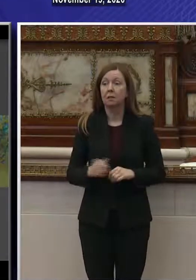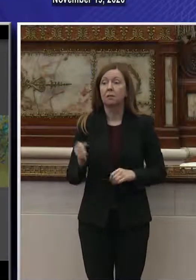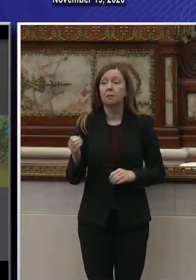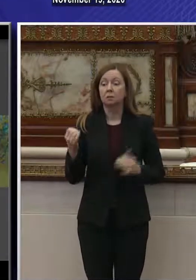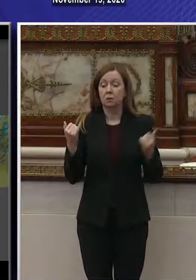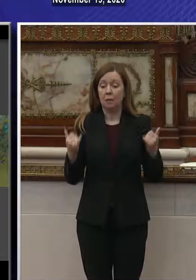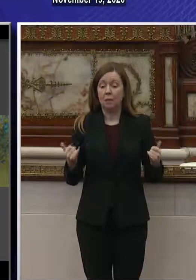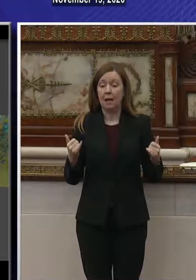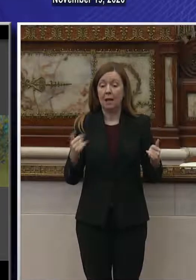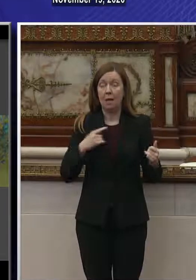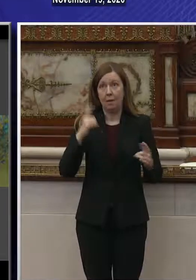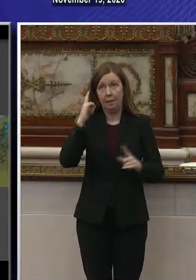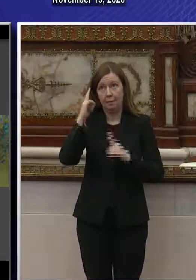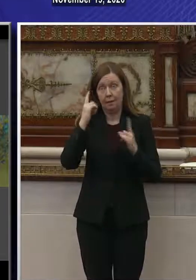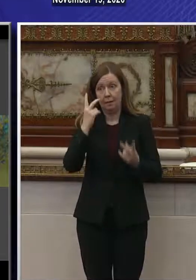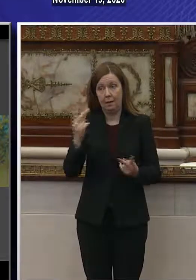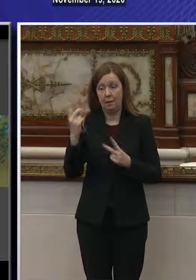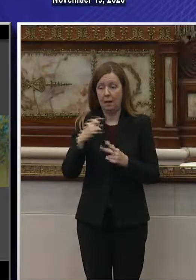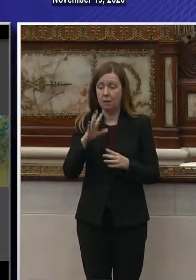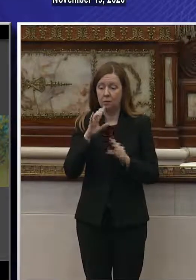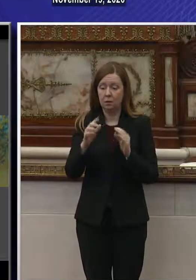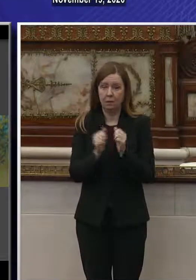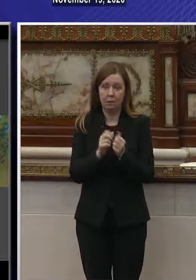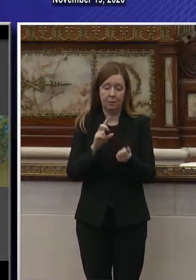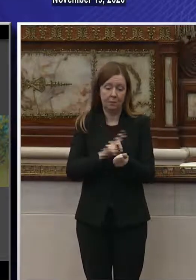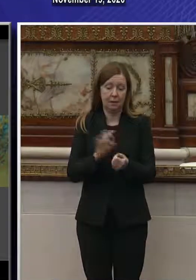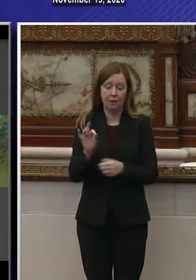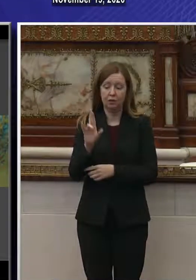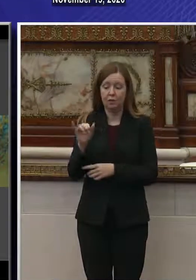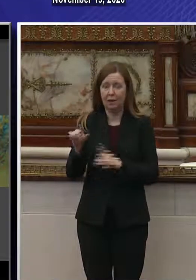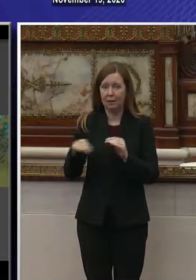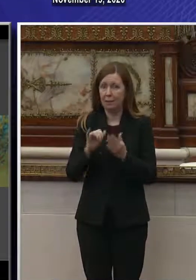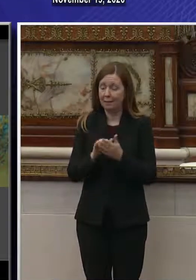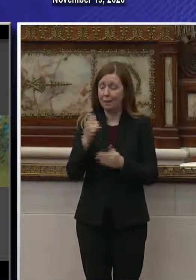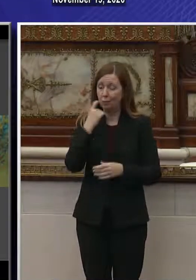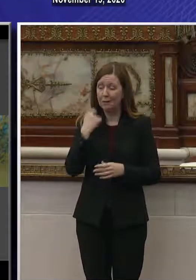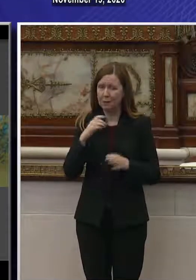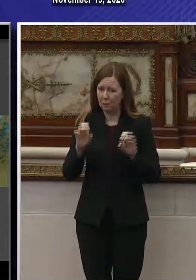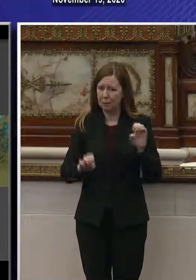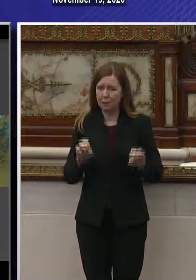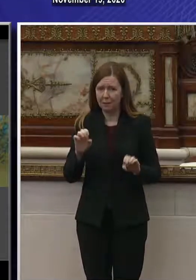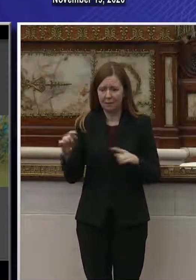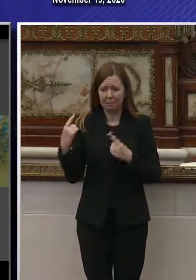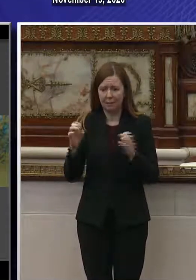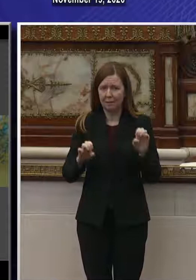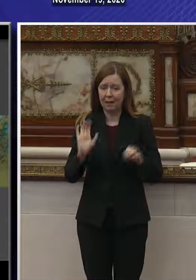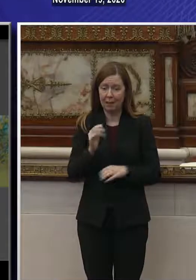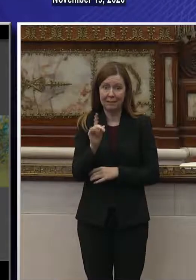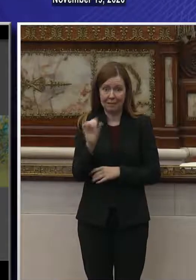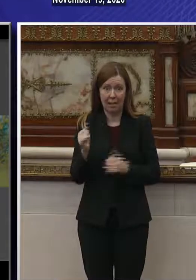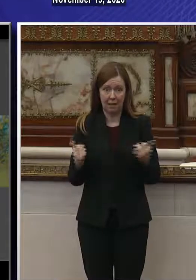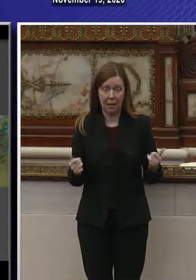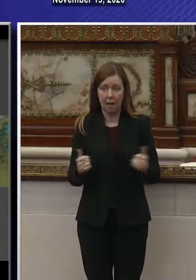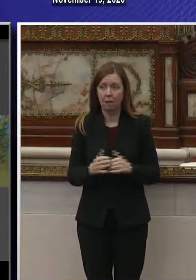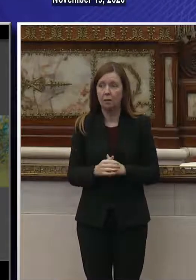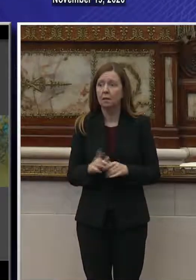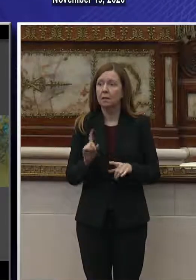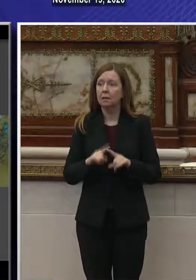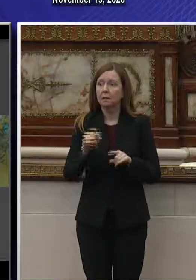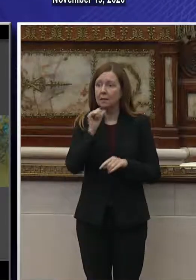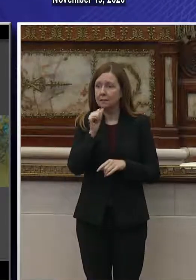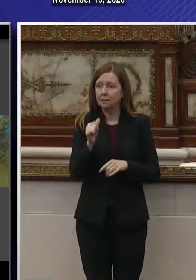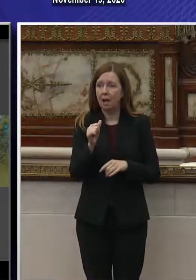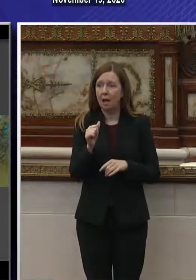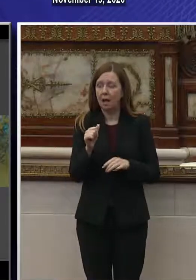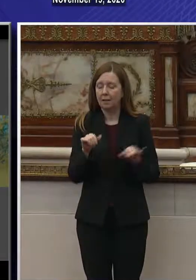now as I think back, and again, I was talking to Dr. Farley about this recently as we've been evaluating our data now, it's